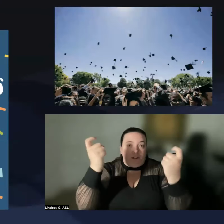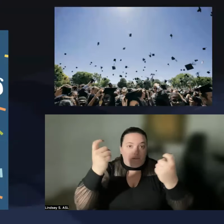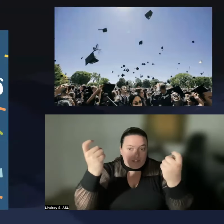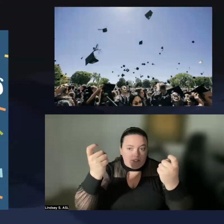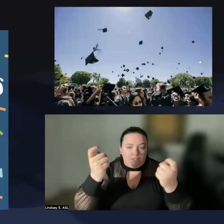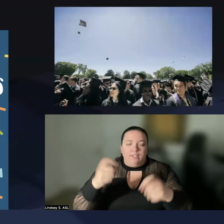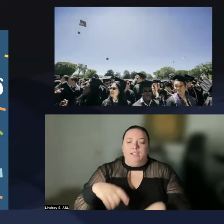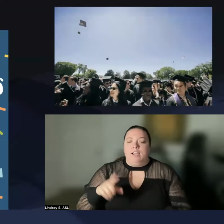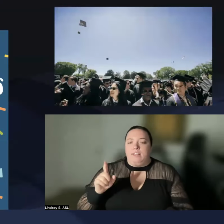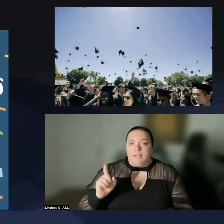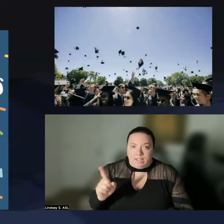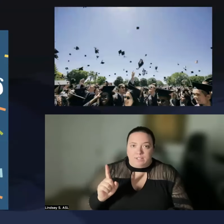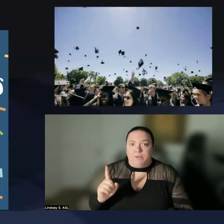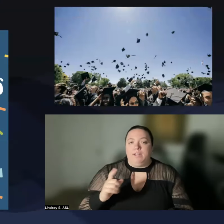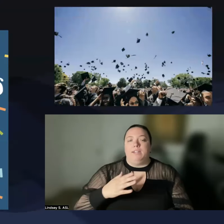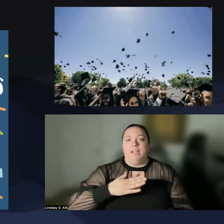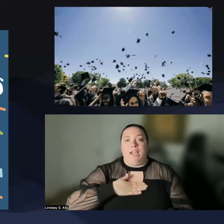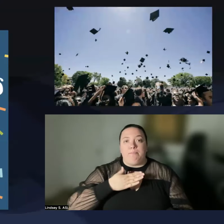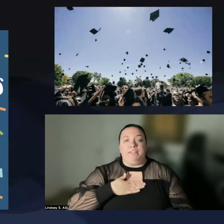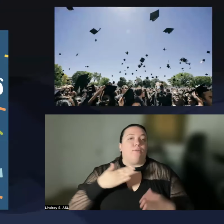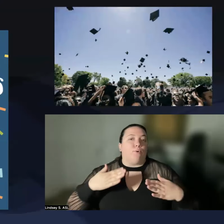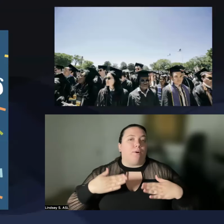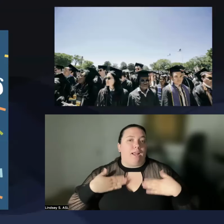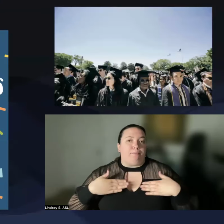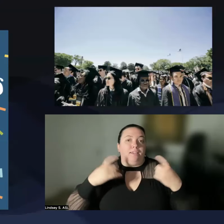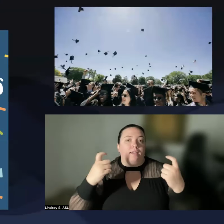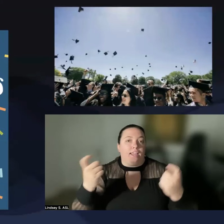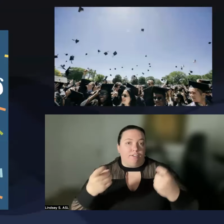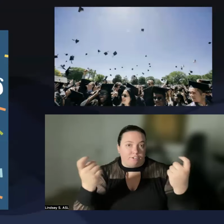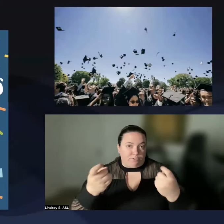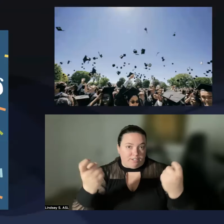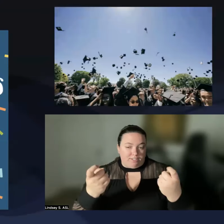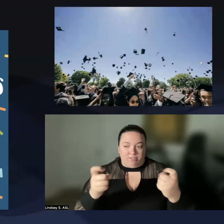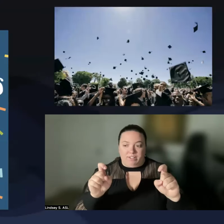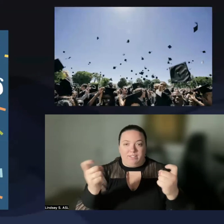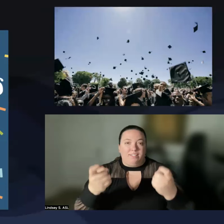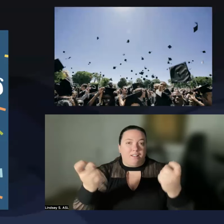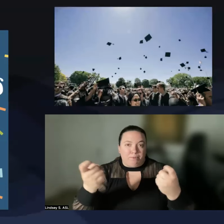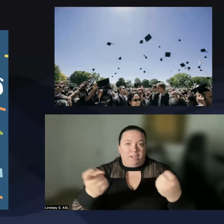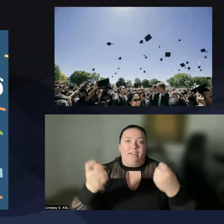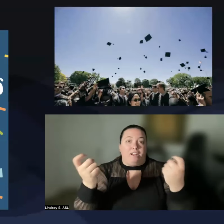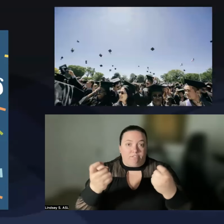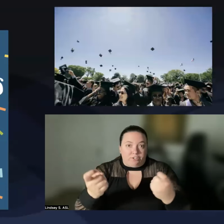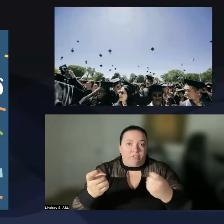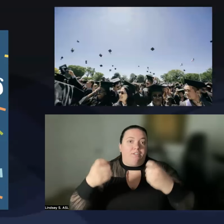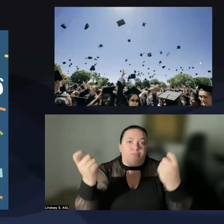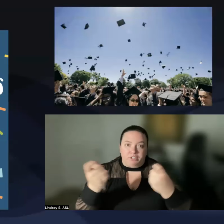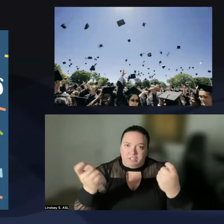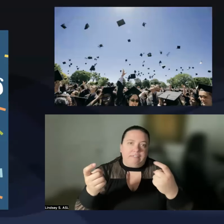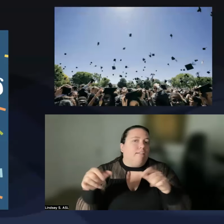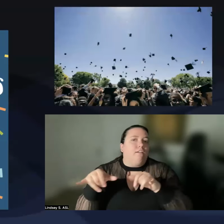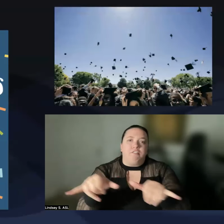or reunion. And then the last one, happy or happy anniversary. So notice celebrate,